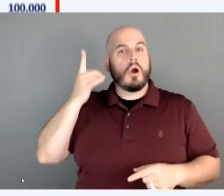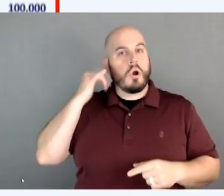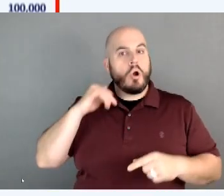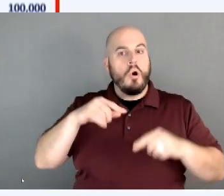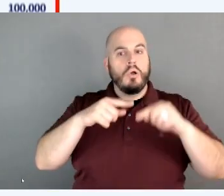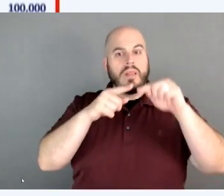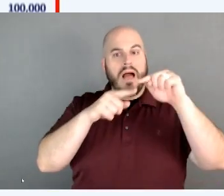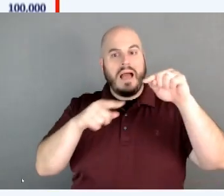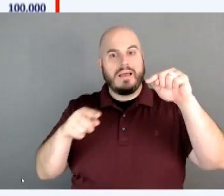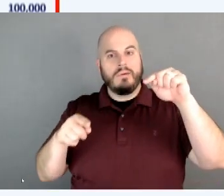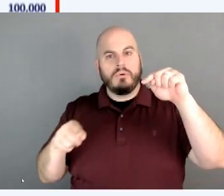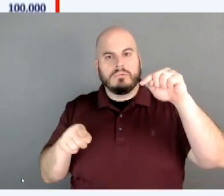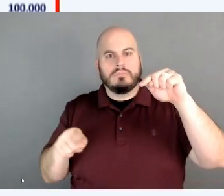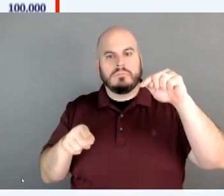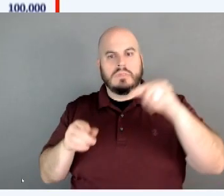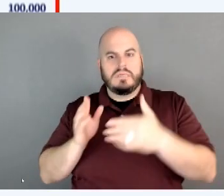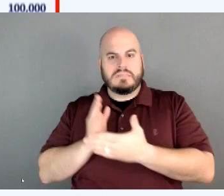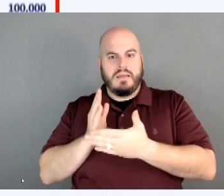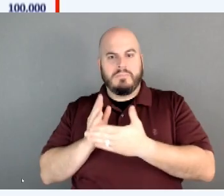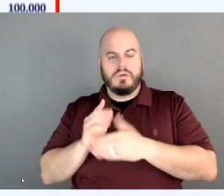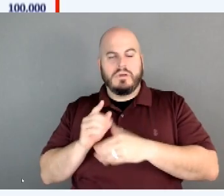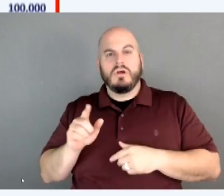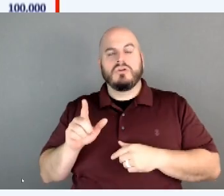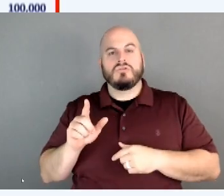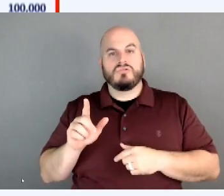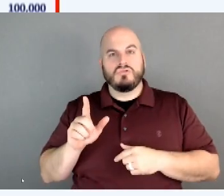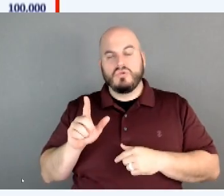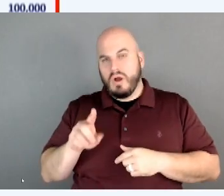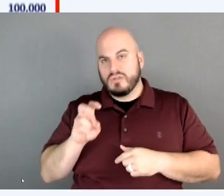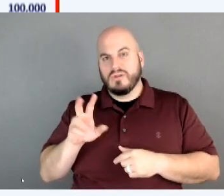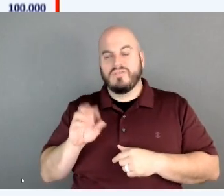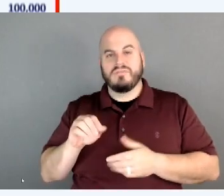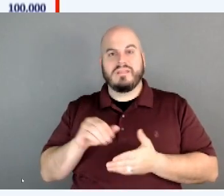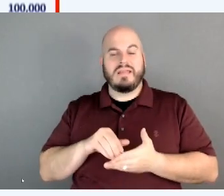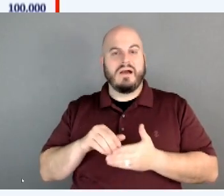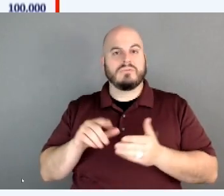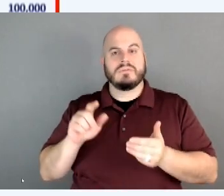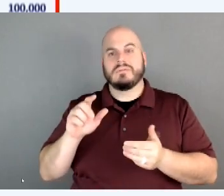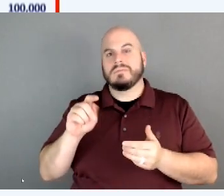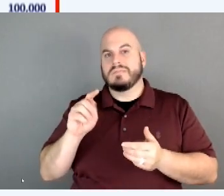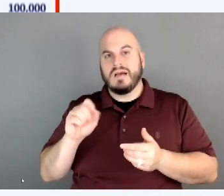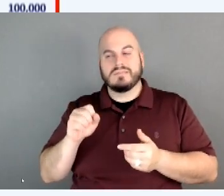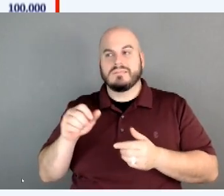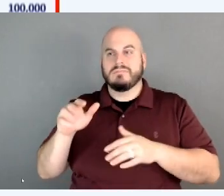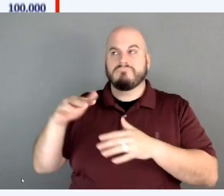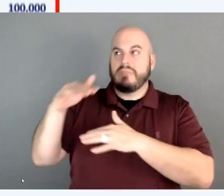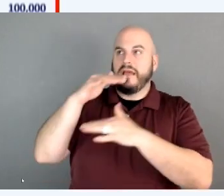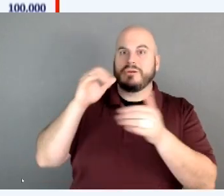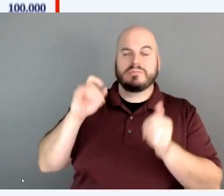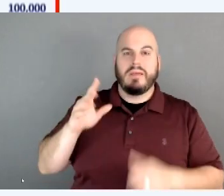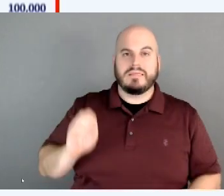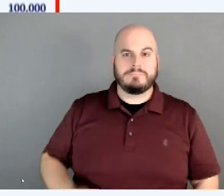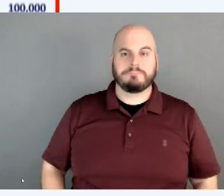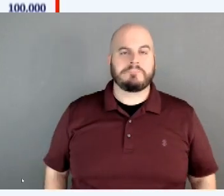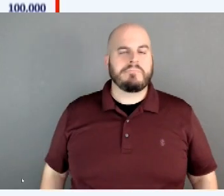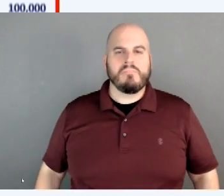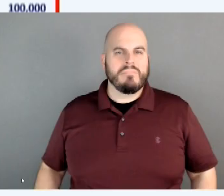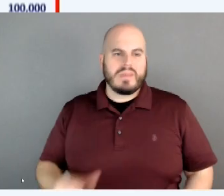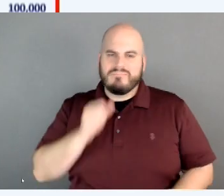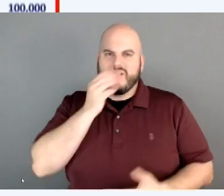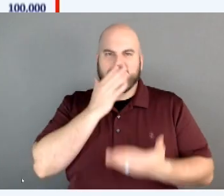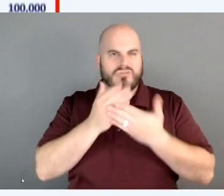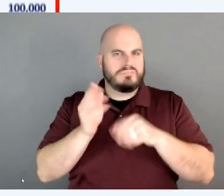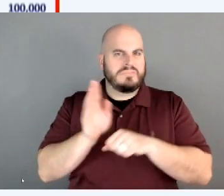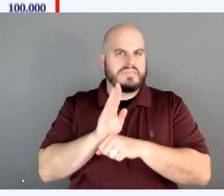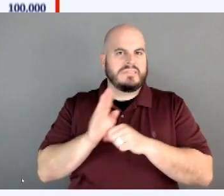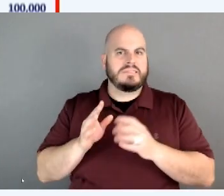around 250,000 tons of airspace remaining at the existing landfill, which I don't really just not a good business decision for us. We want to make